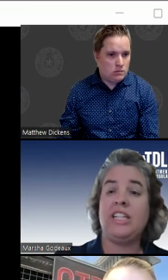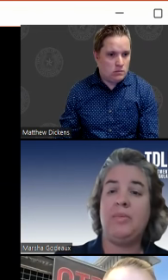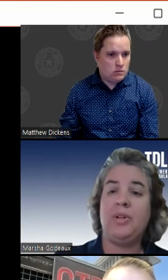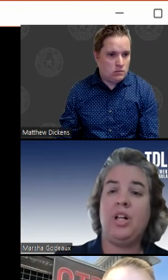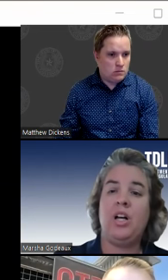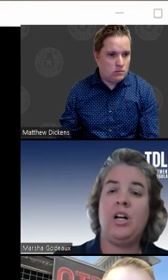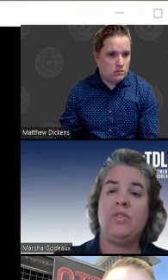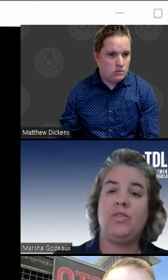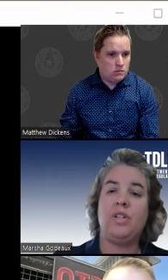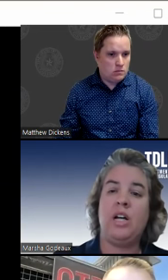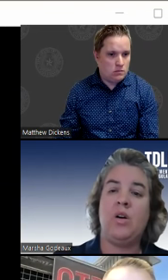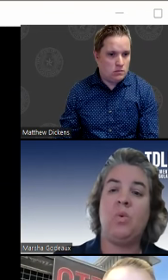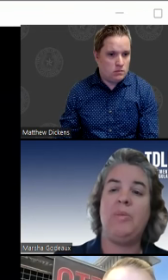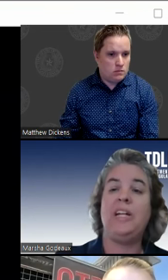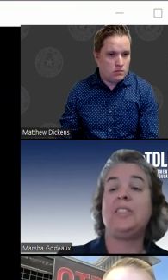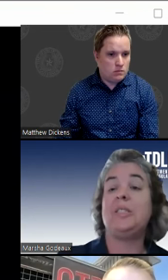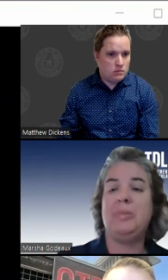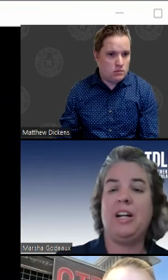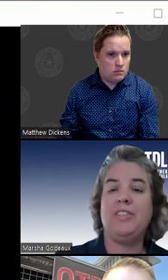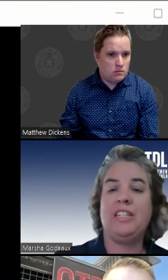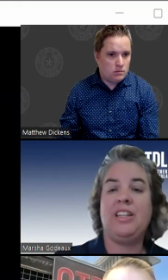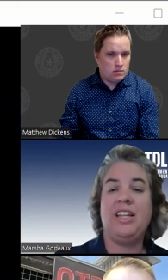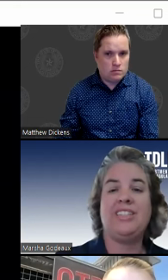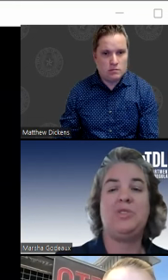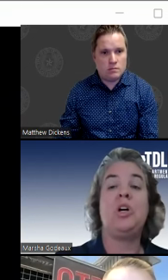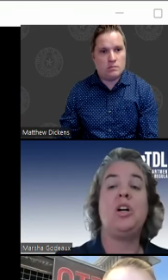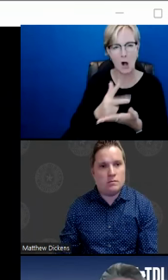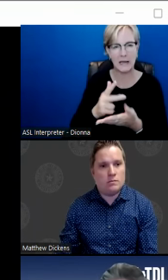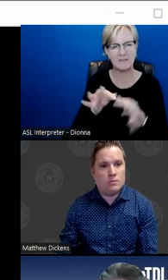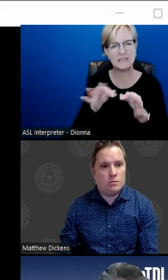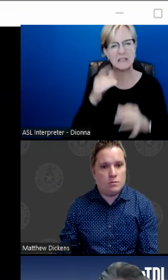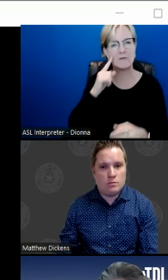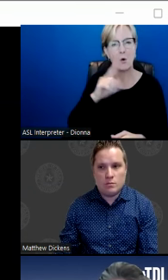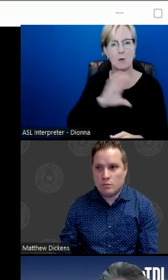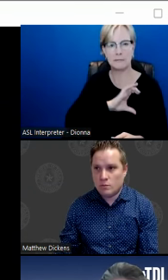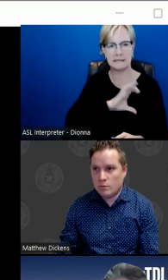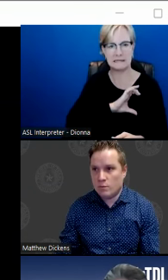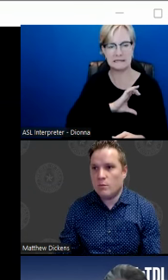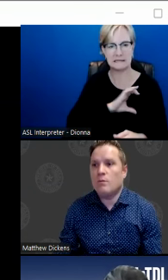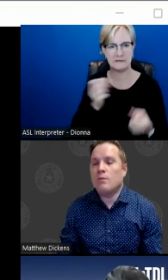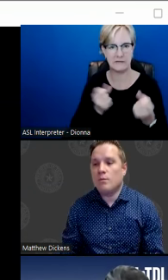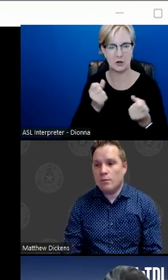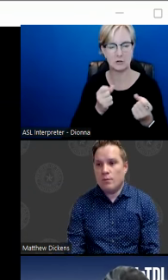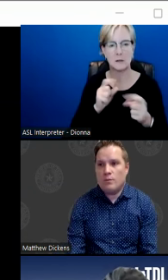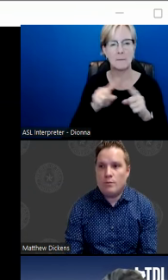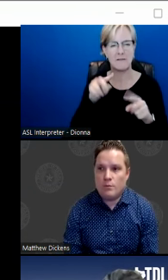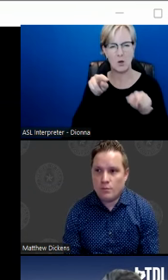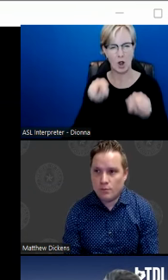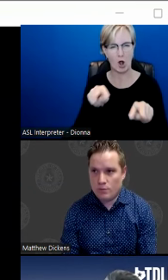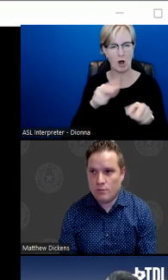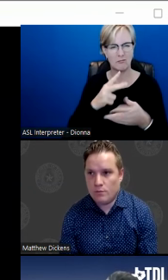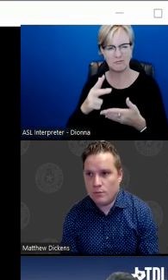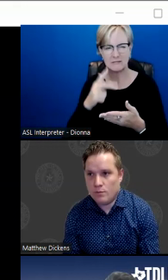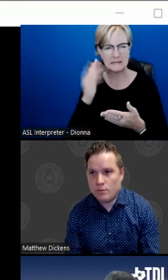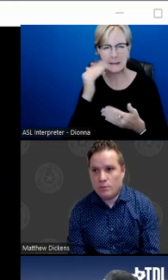Here's an example of what appears to be a parking facility that is for law enforcement vehicles. But if you look at the lot, it appears not to be